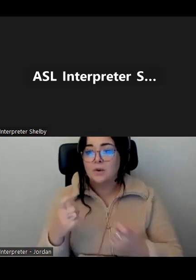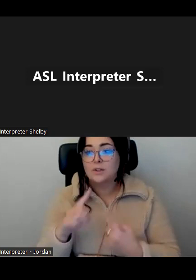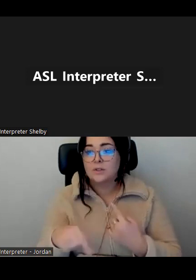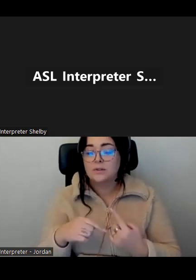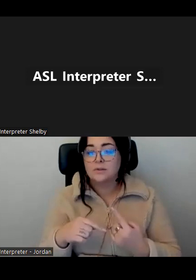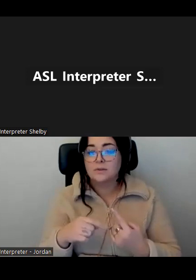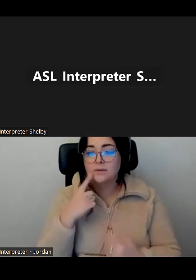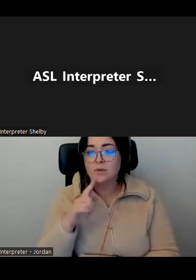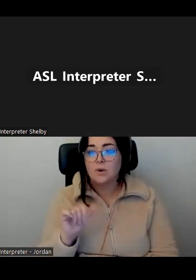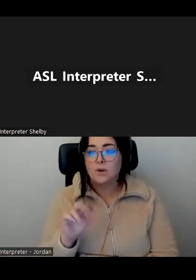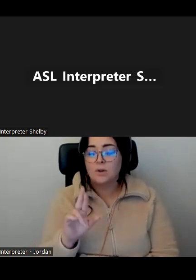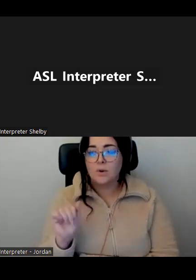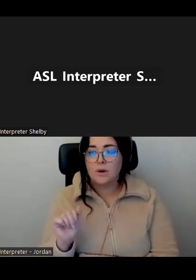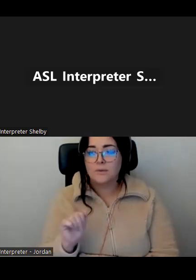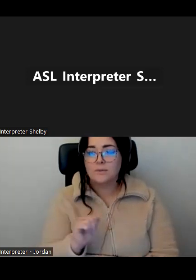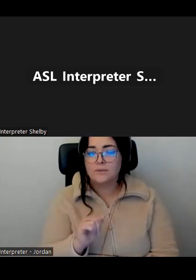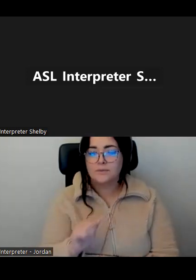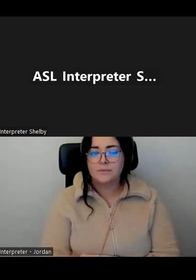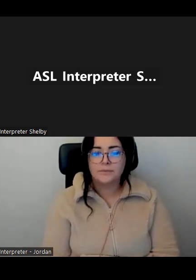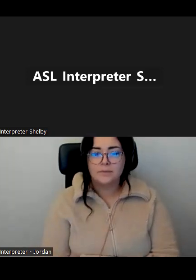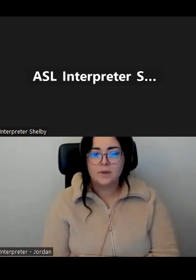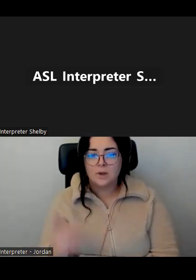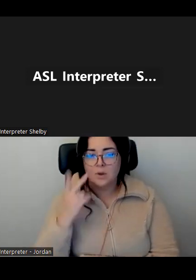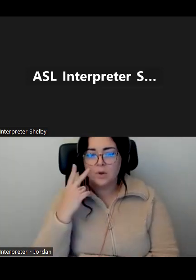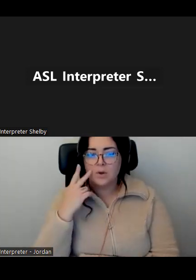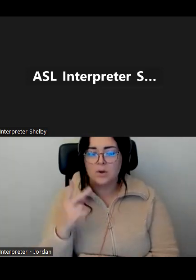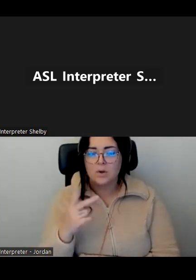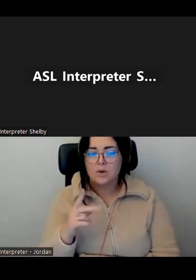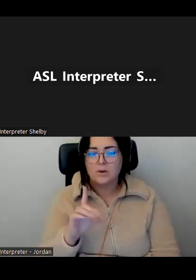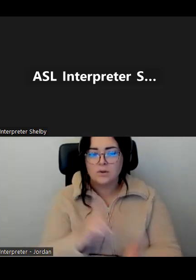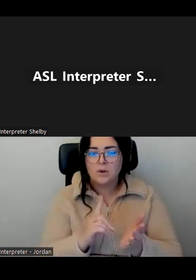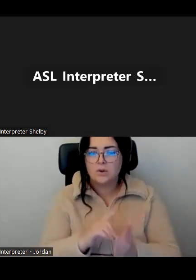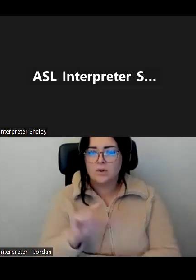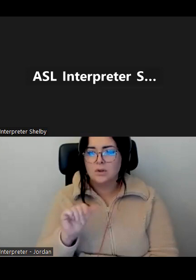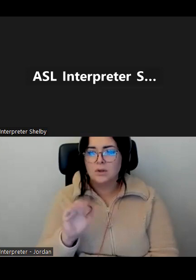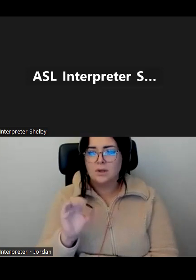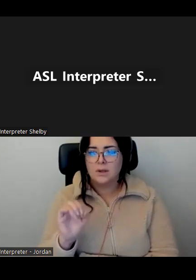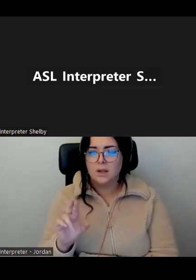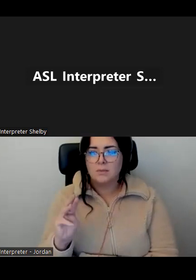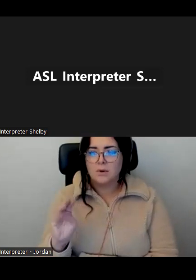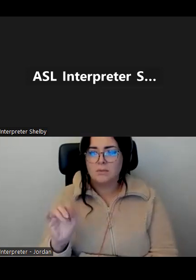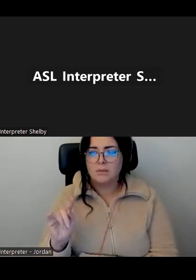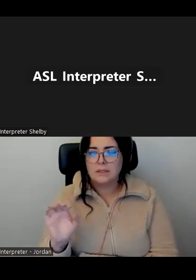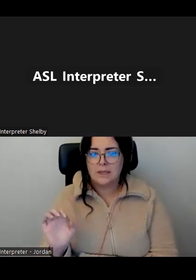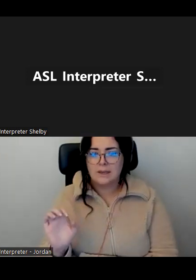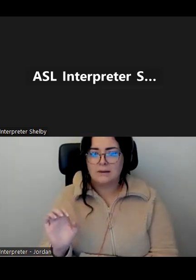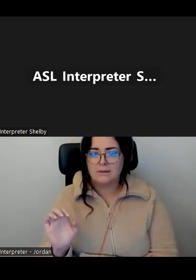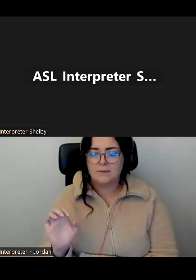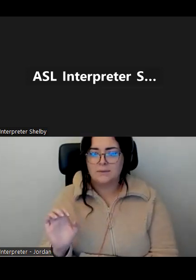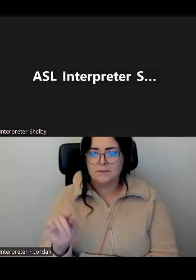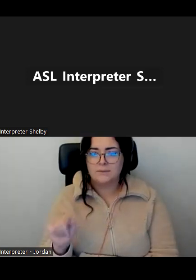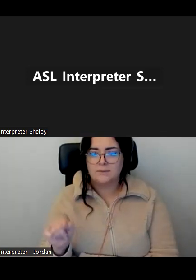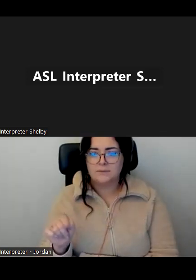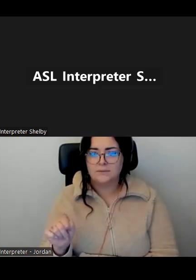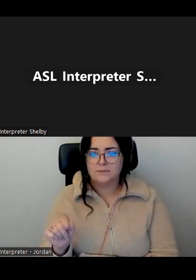chat. Sarlene has added Dr. Gabor Mate. I think that's how you say his name.